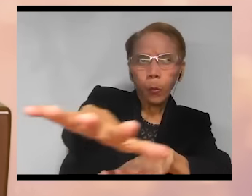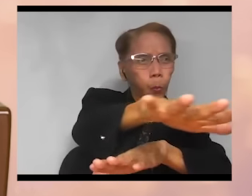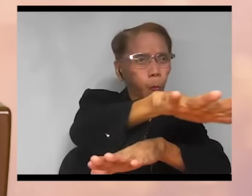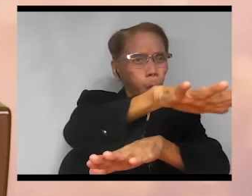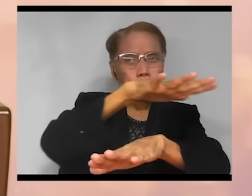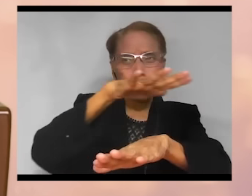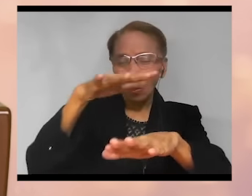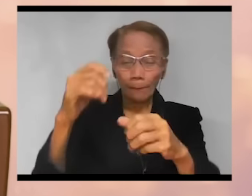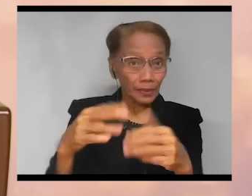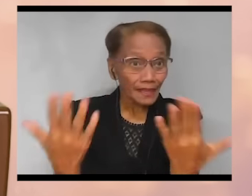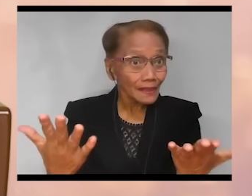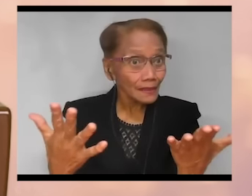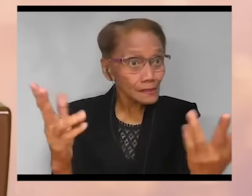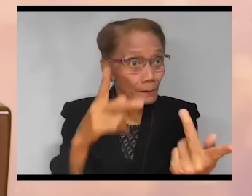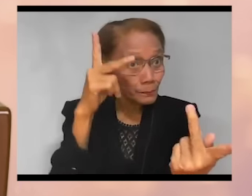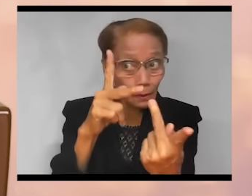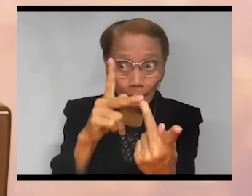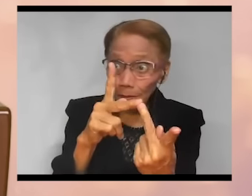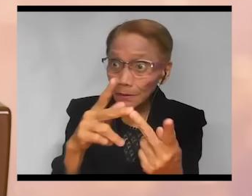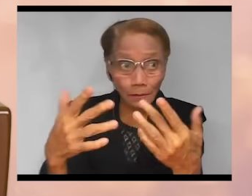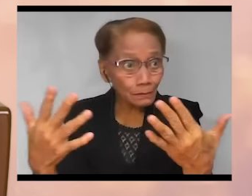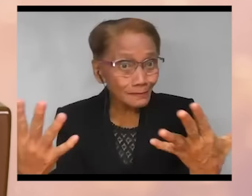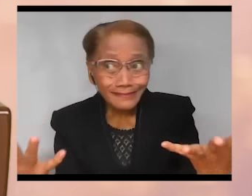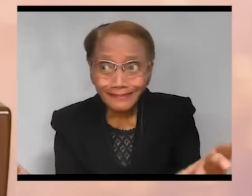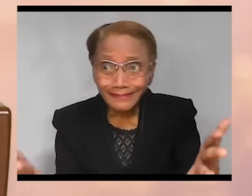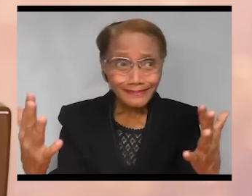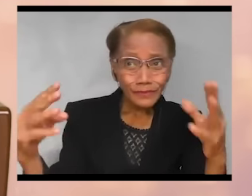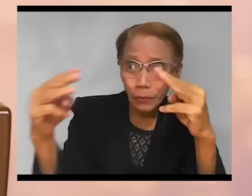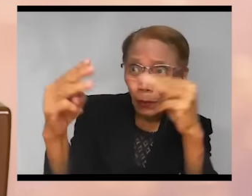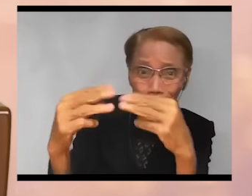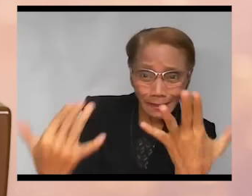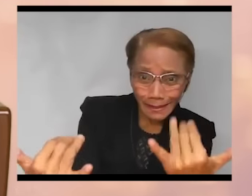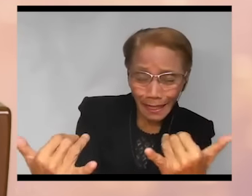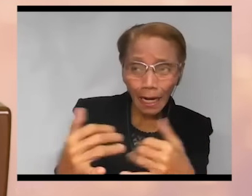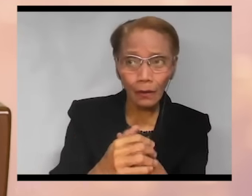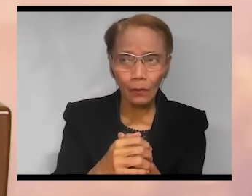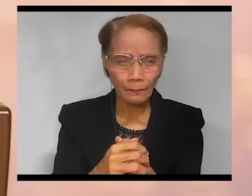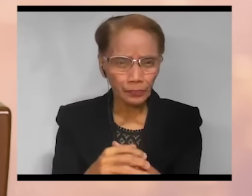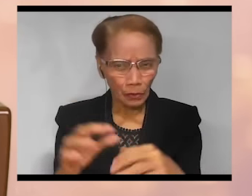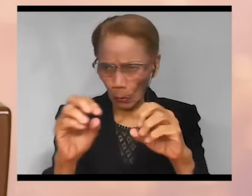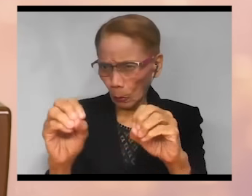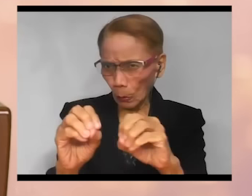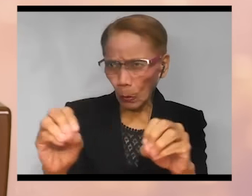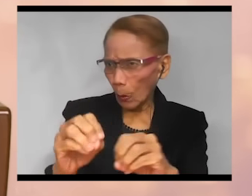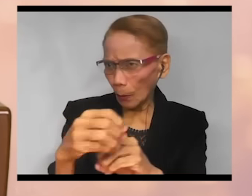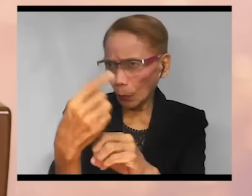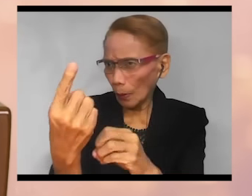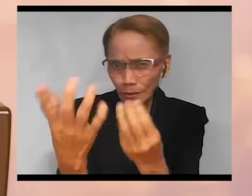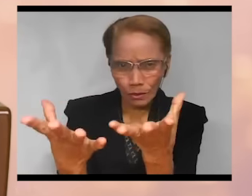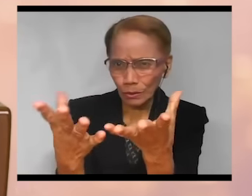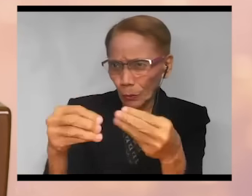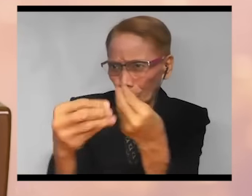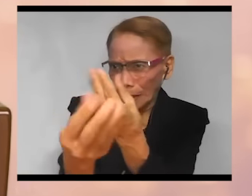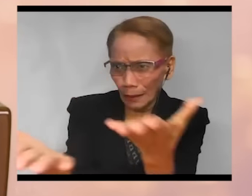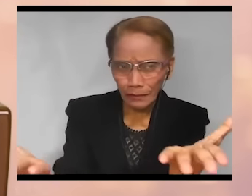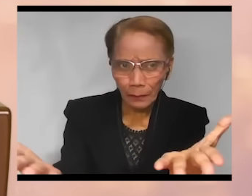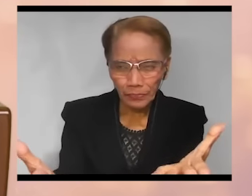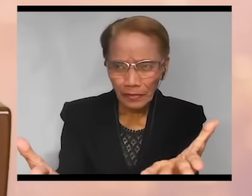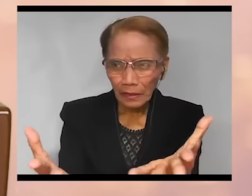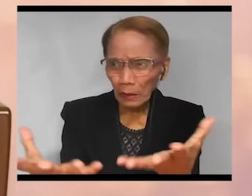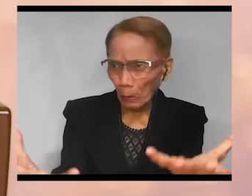the purpose of many of our wars right now. No one wants to give. They just want